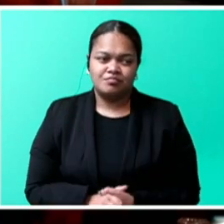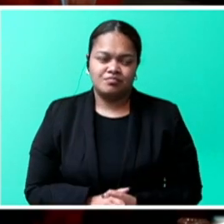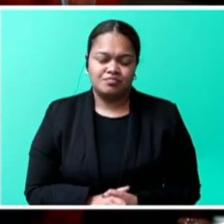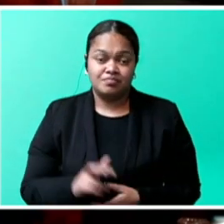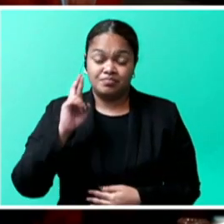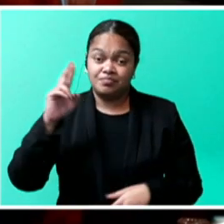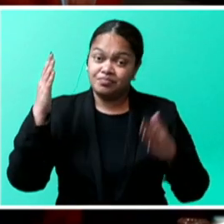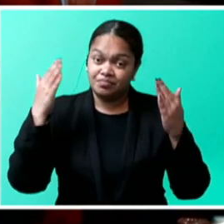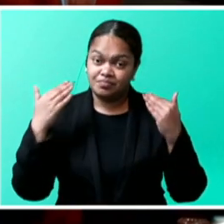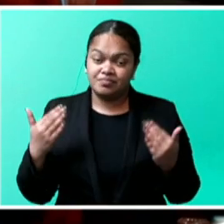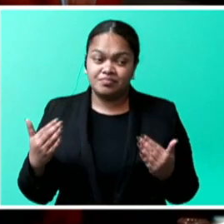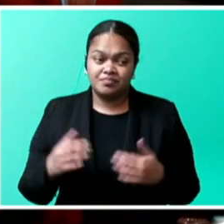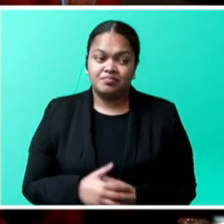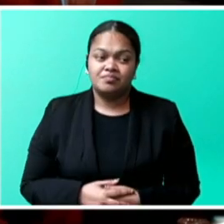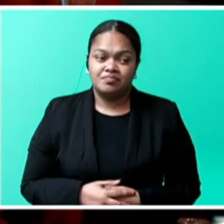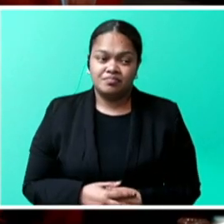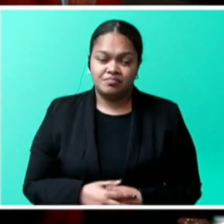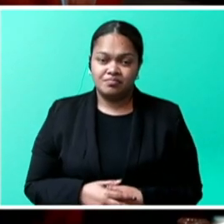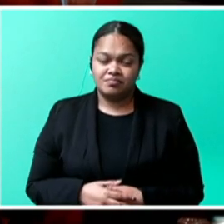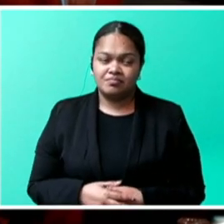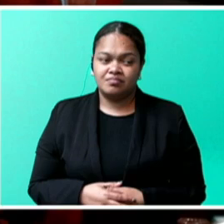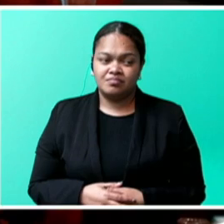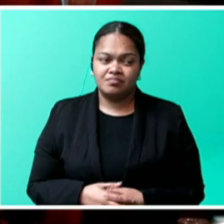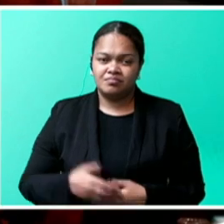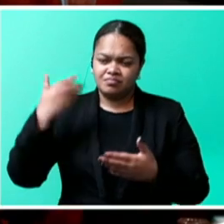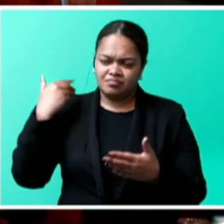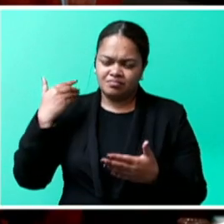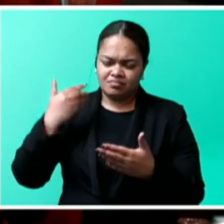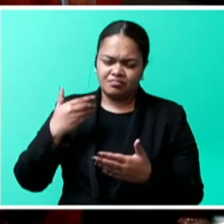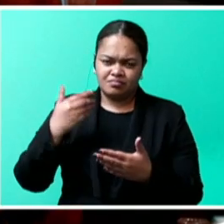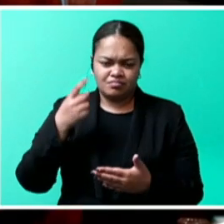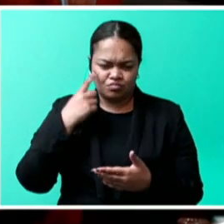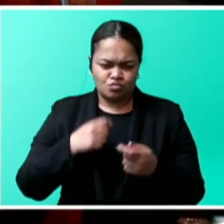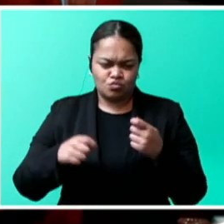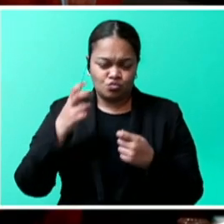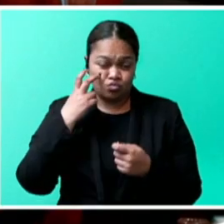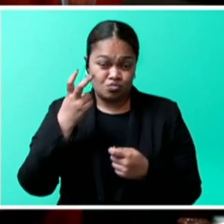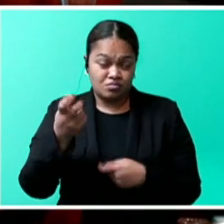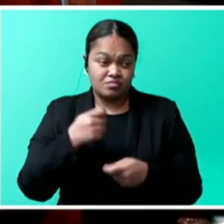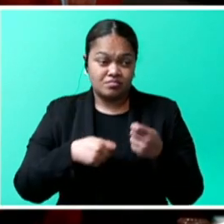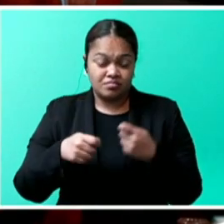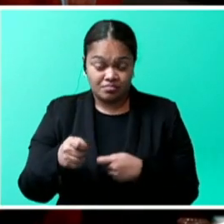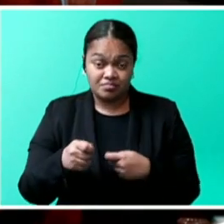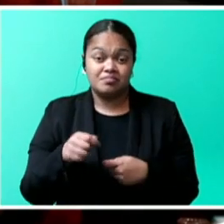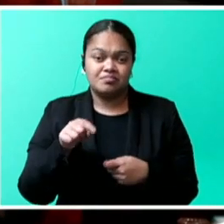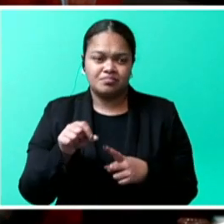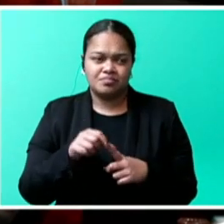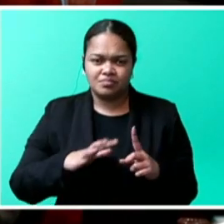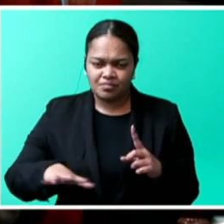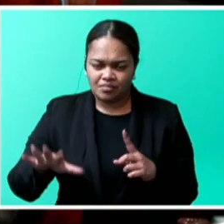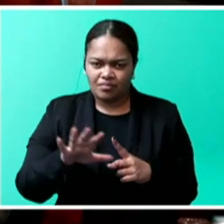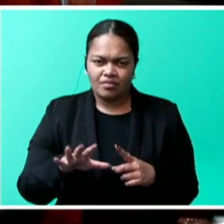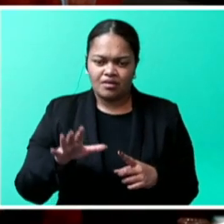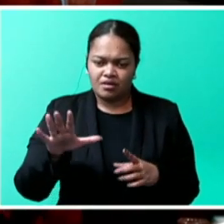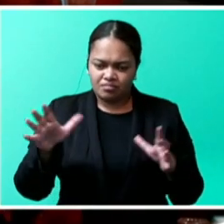sir, back to back with our own Fijian Tourism Exchange, also greatly assists the Pacific as a